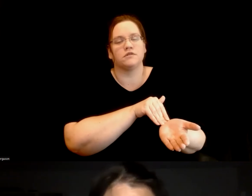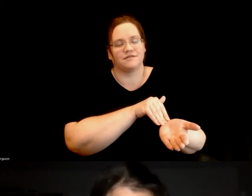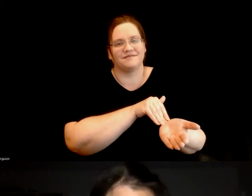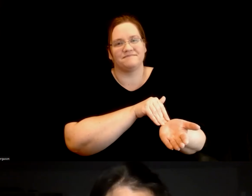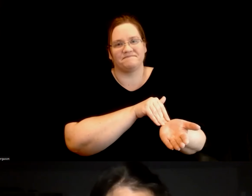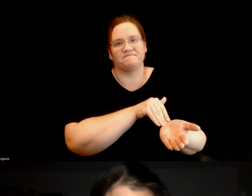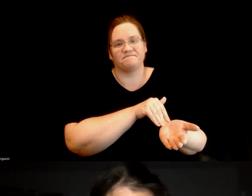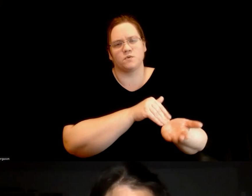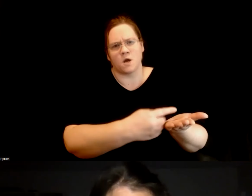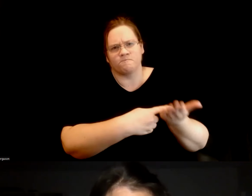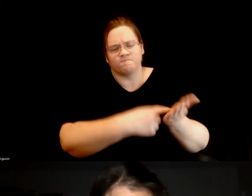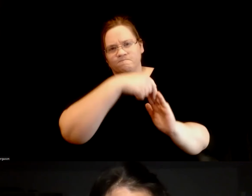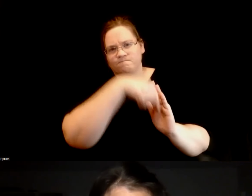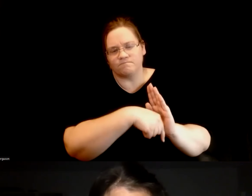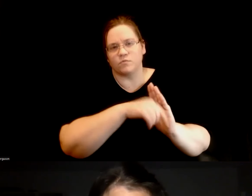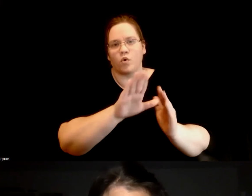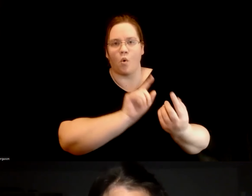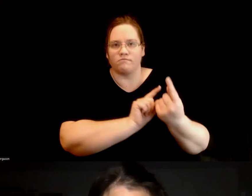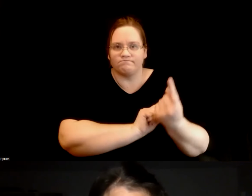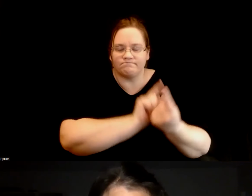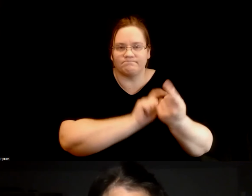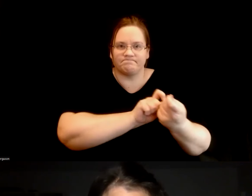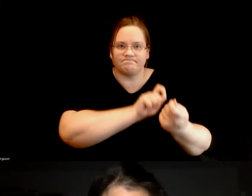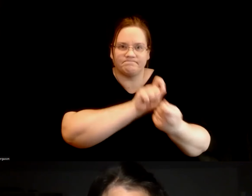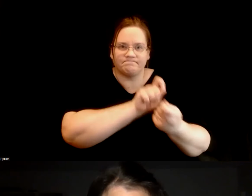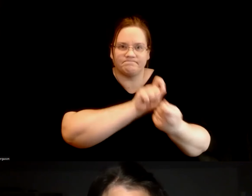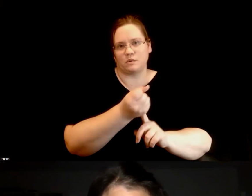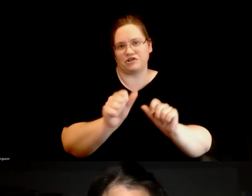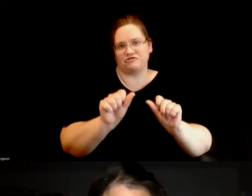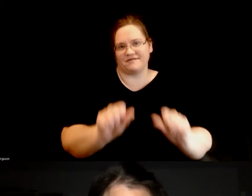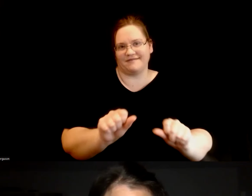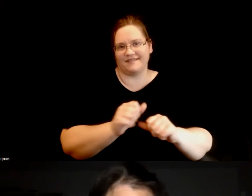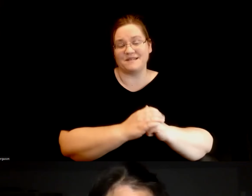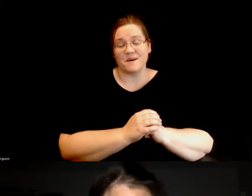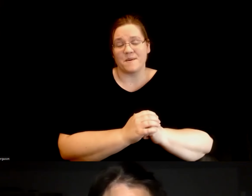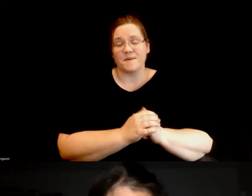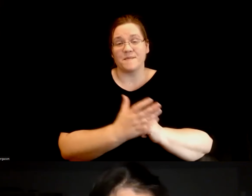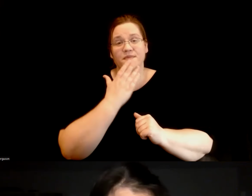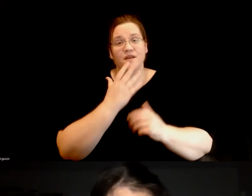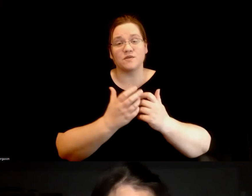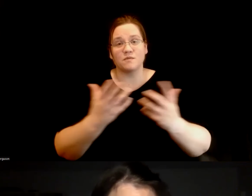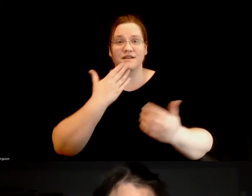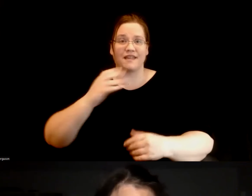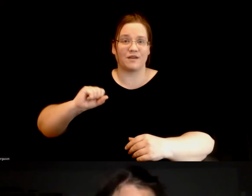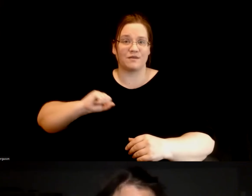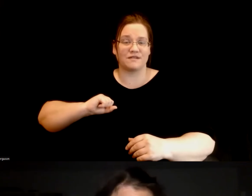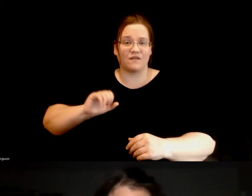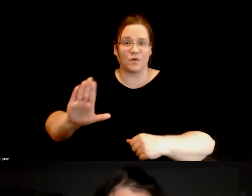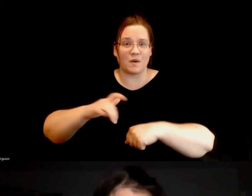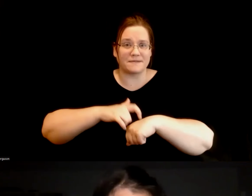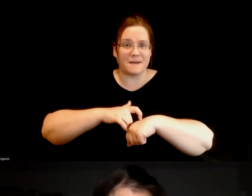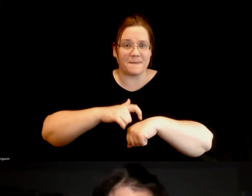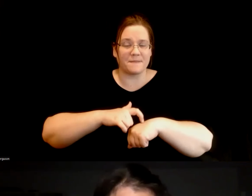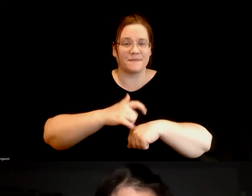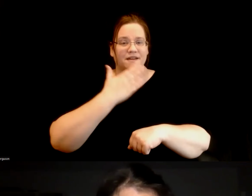will be able to talk to you more about your individual situation as well. So thank you so much. Thank you, Sarah, for your time. Thank